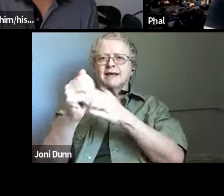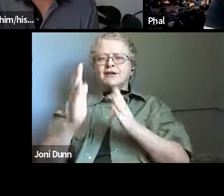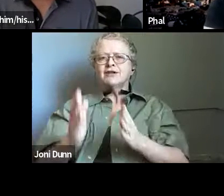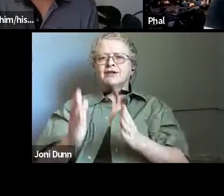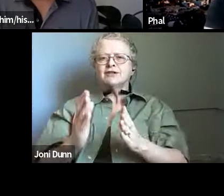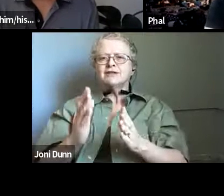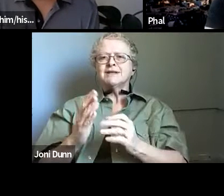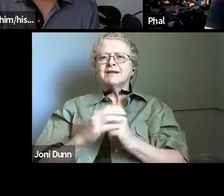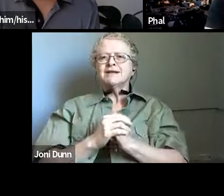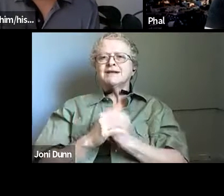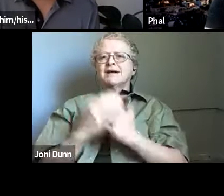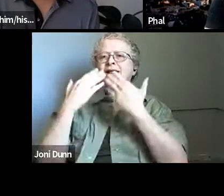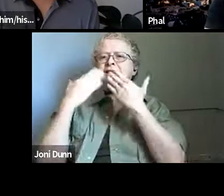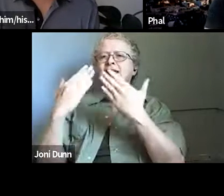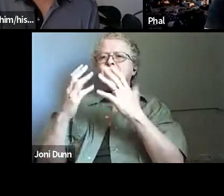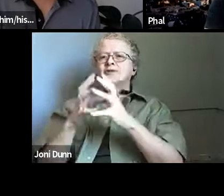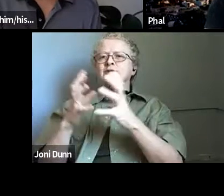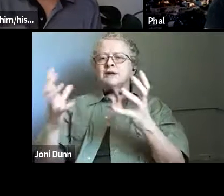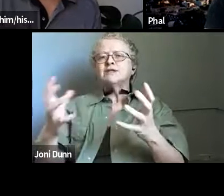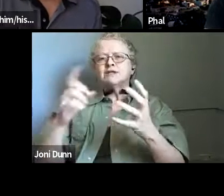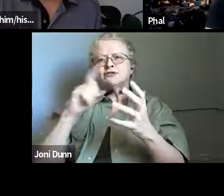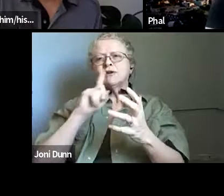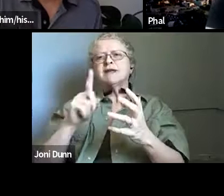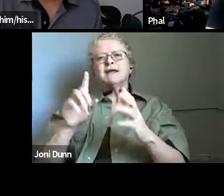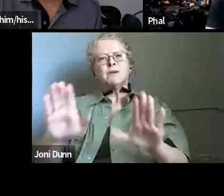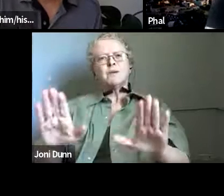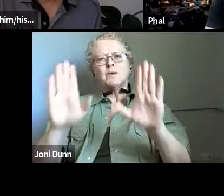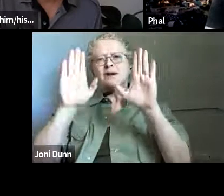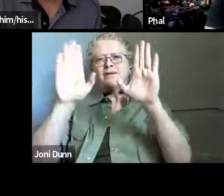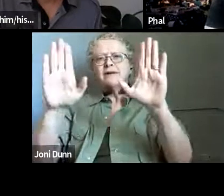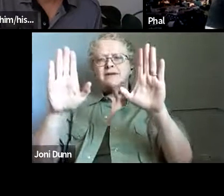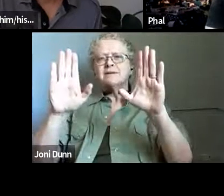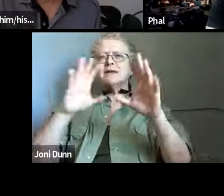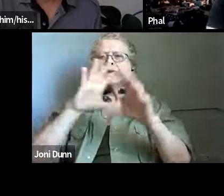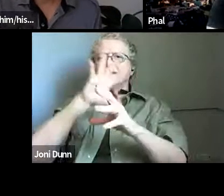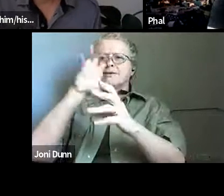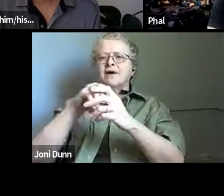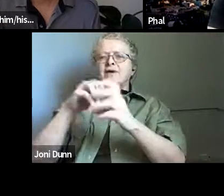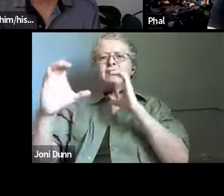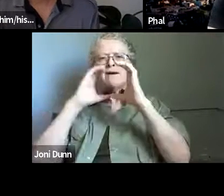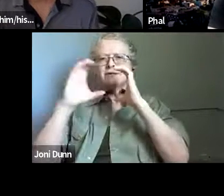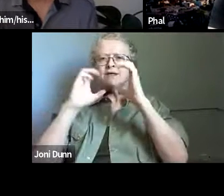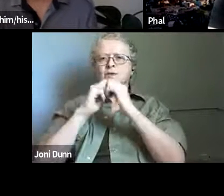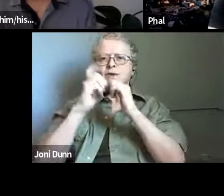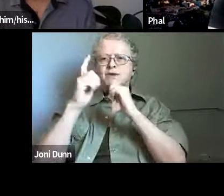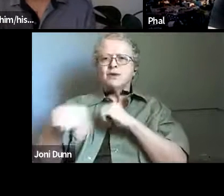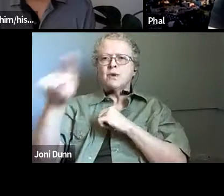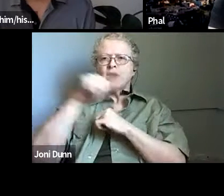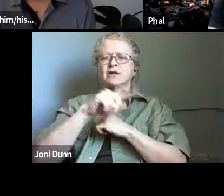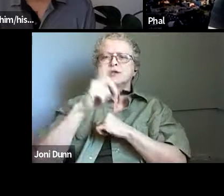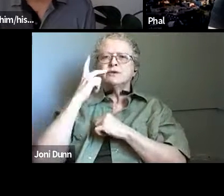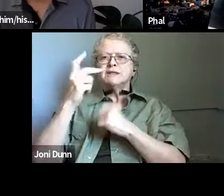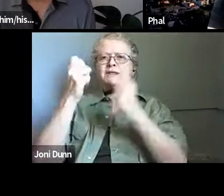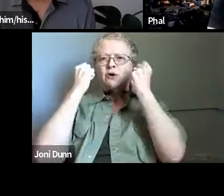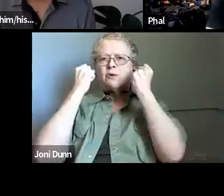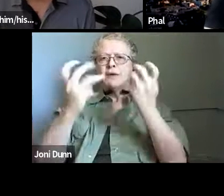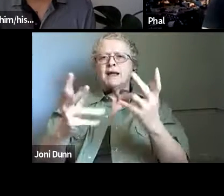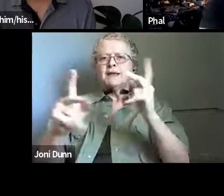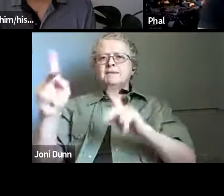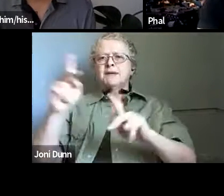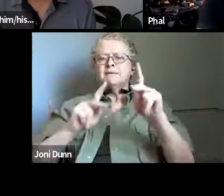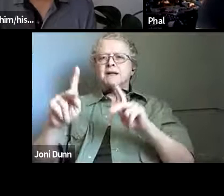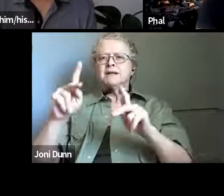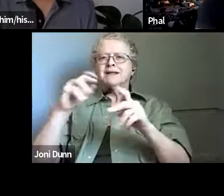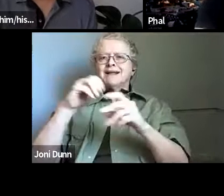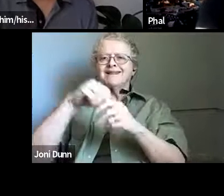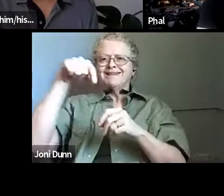Thank you so much. And it's really wonderful to be in conversation with you all, and also to see so many people in this webinar who are